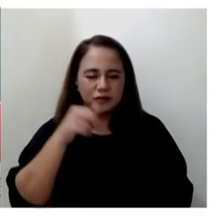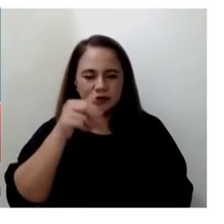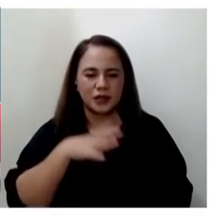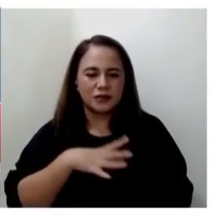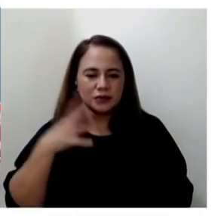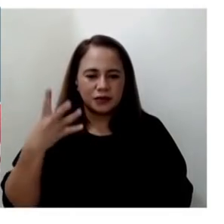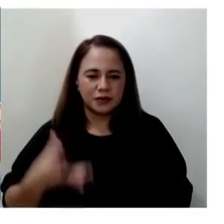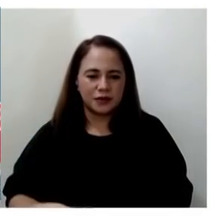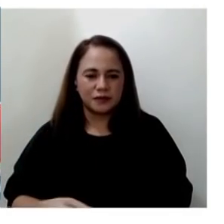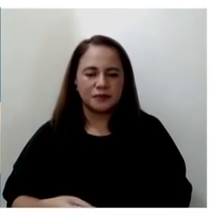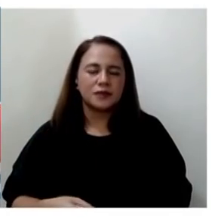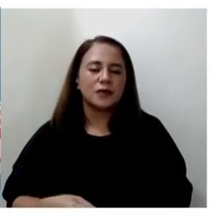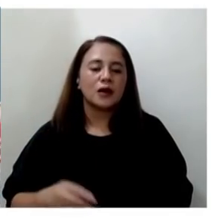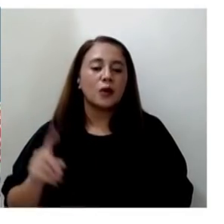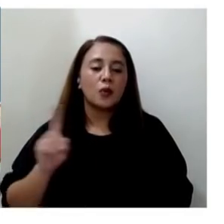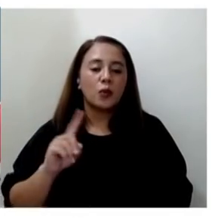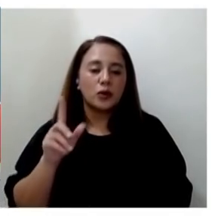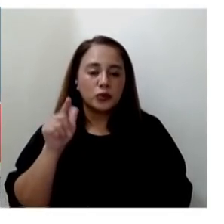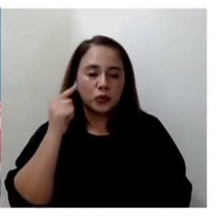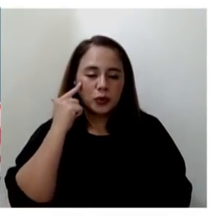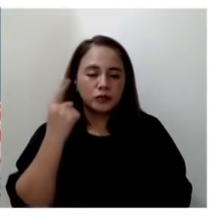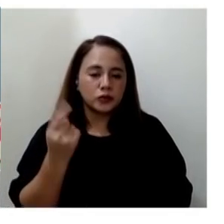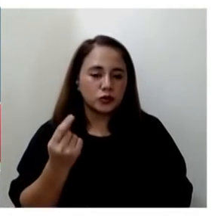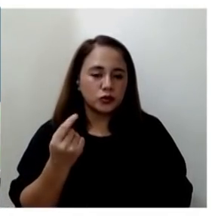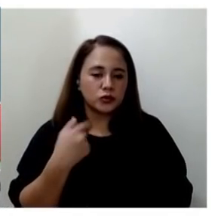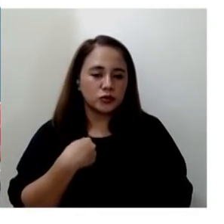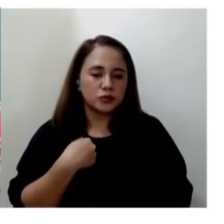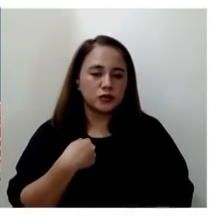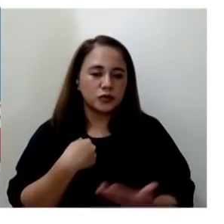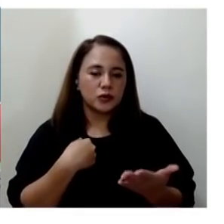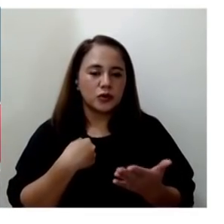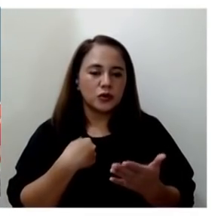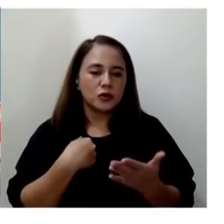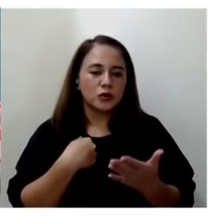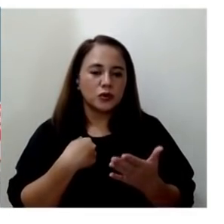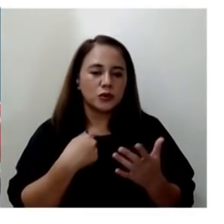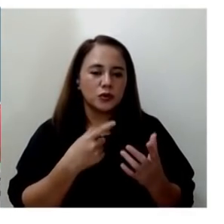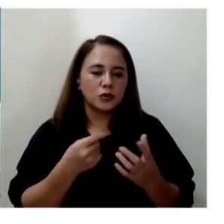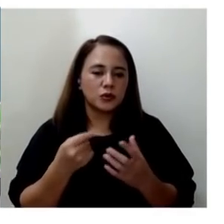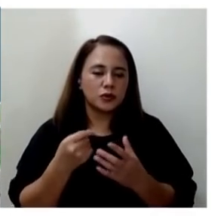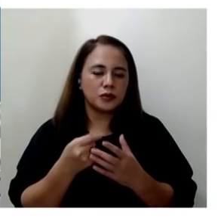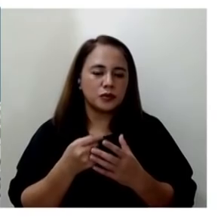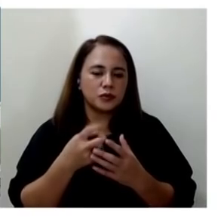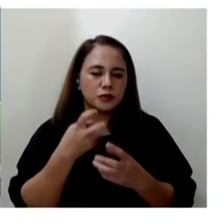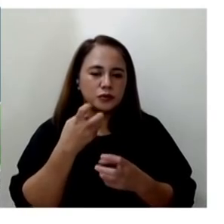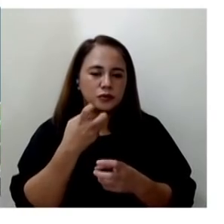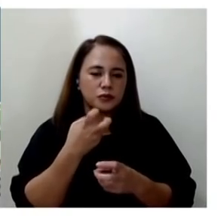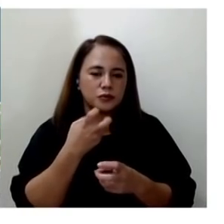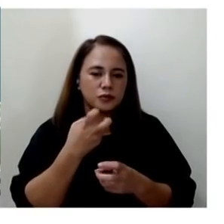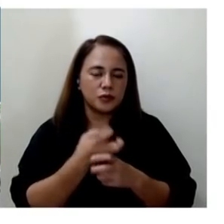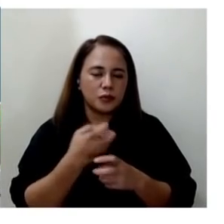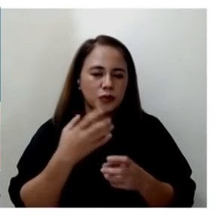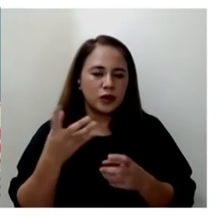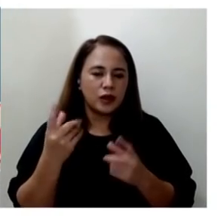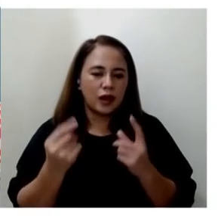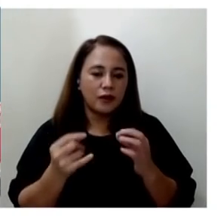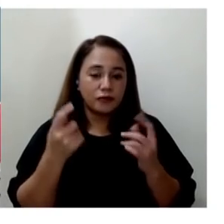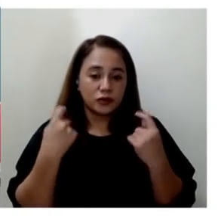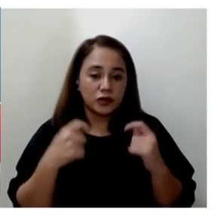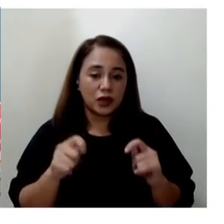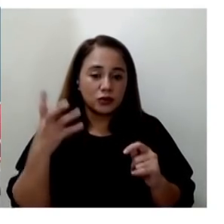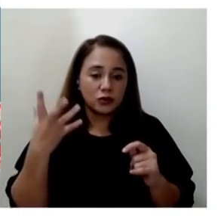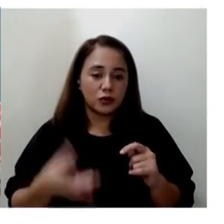corrupt. What government must do is to put up institution and make corruption hard for those who will attempt to